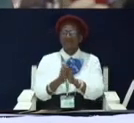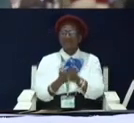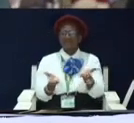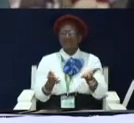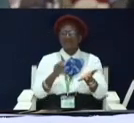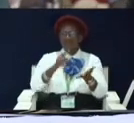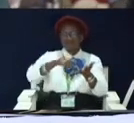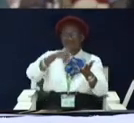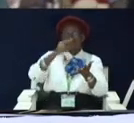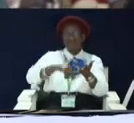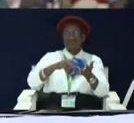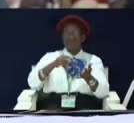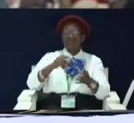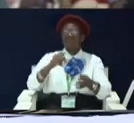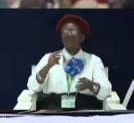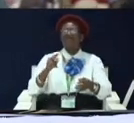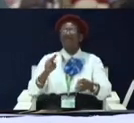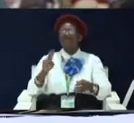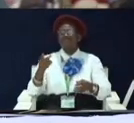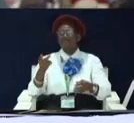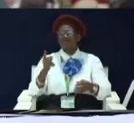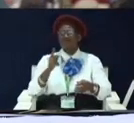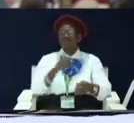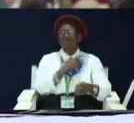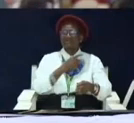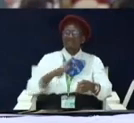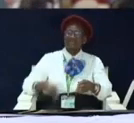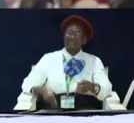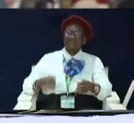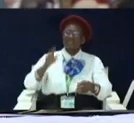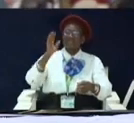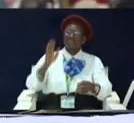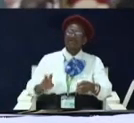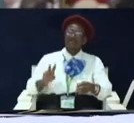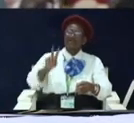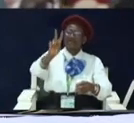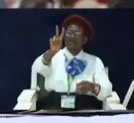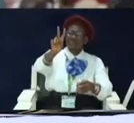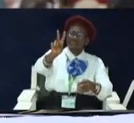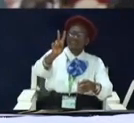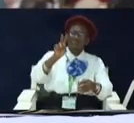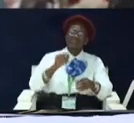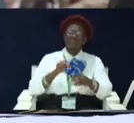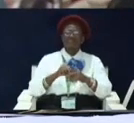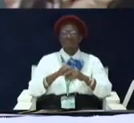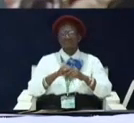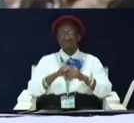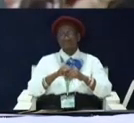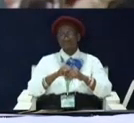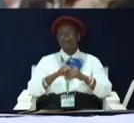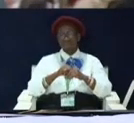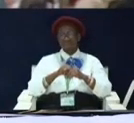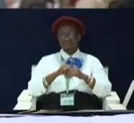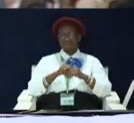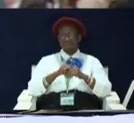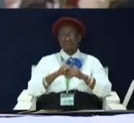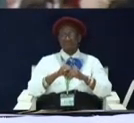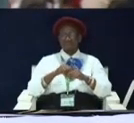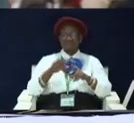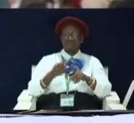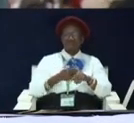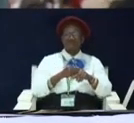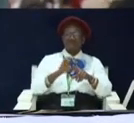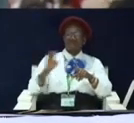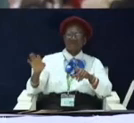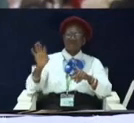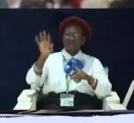chapter 2. Akori eko bibeli wa na si muni awon oba keji ori keji from verse